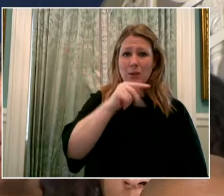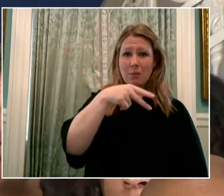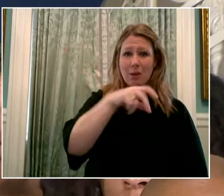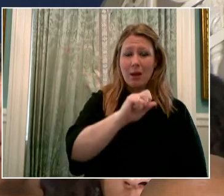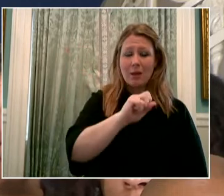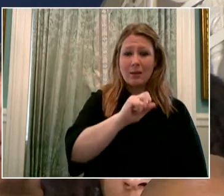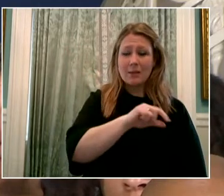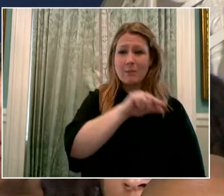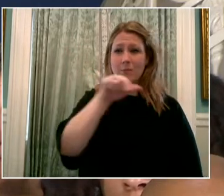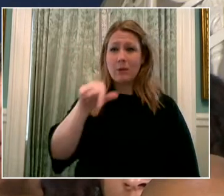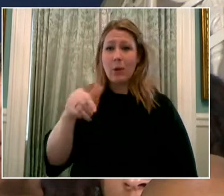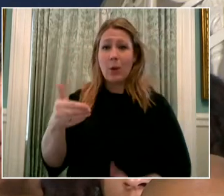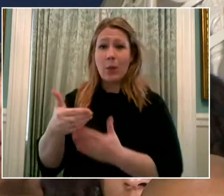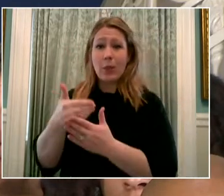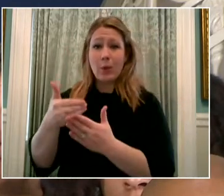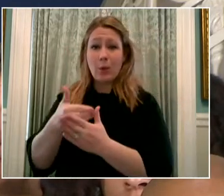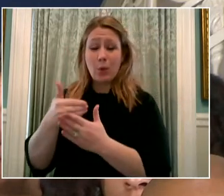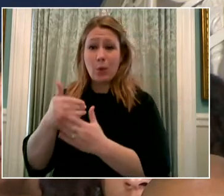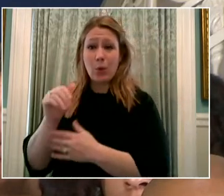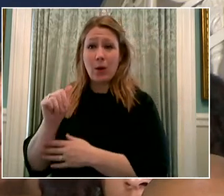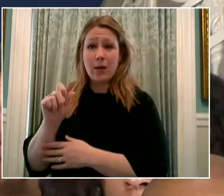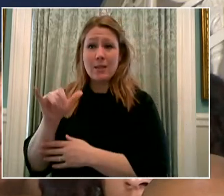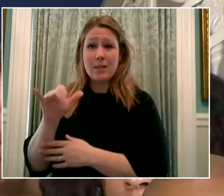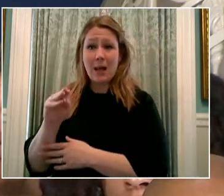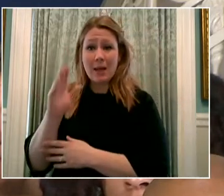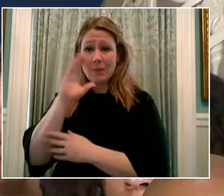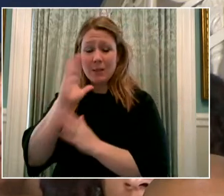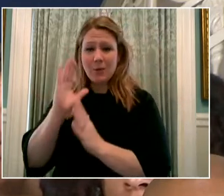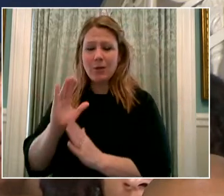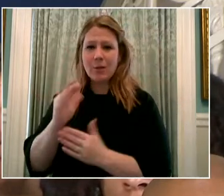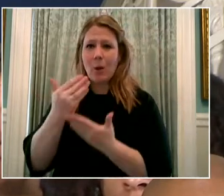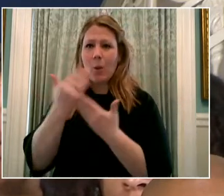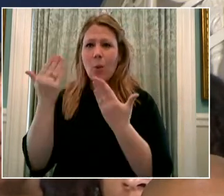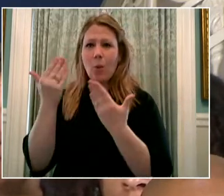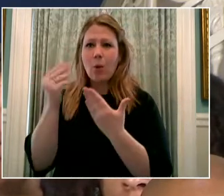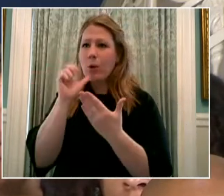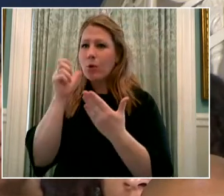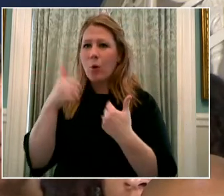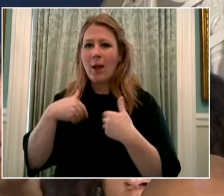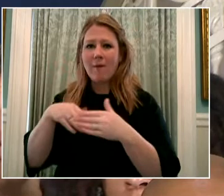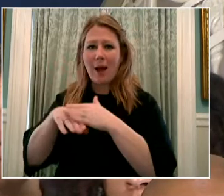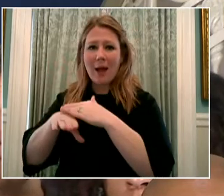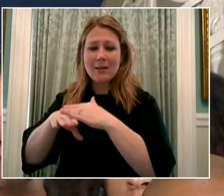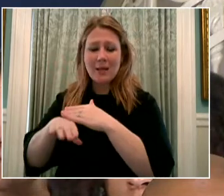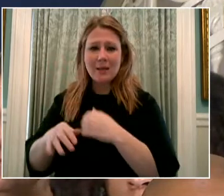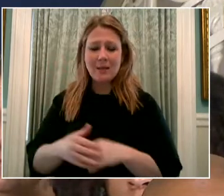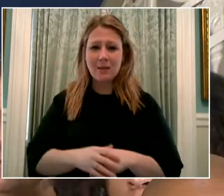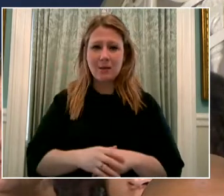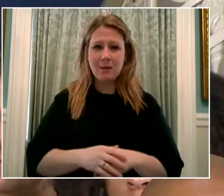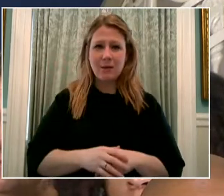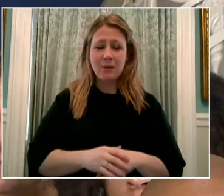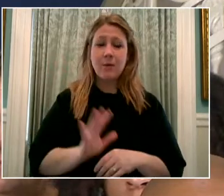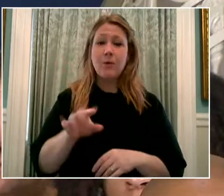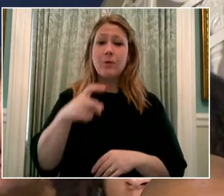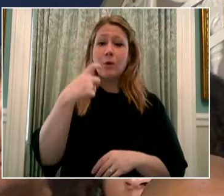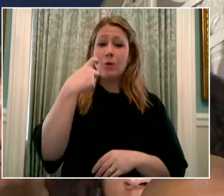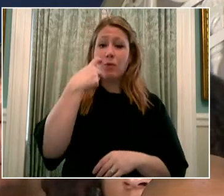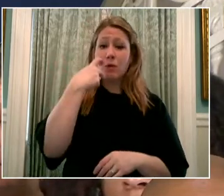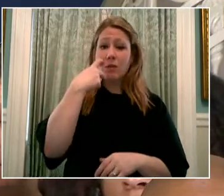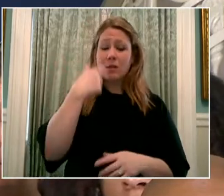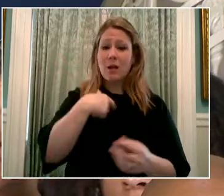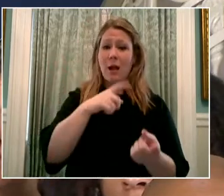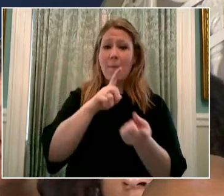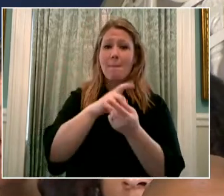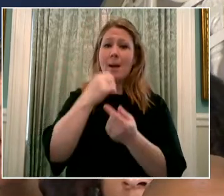of TPS for Haitian migrants. We met, for instance, recently, a dentist who had arrived after